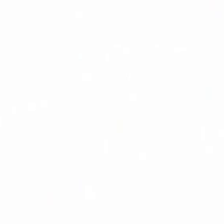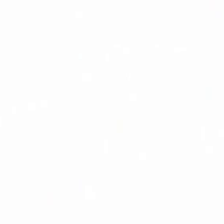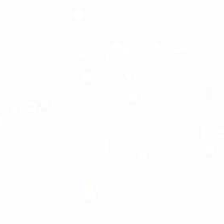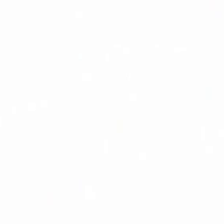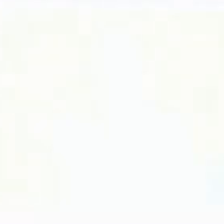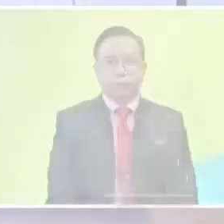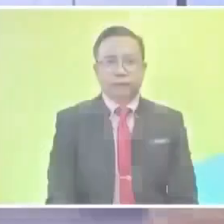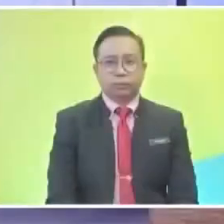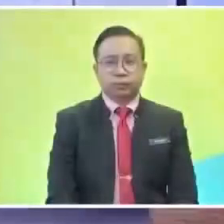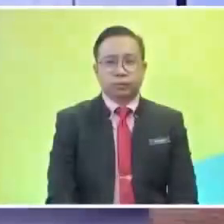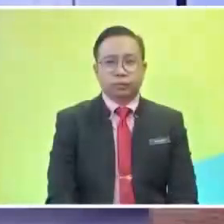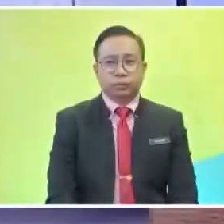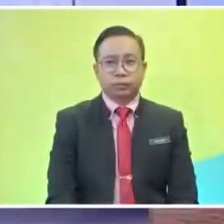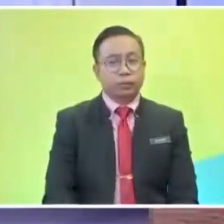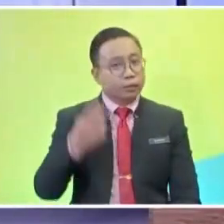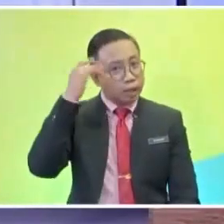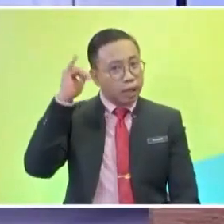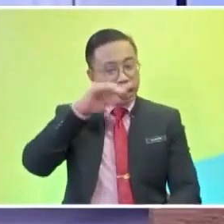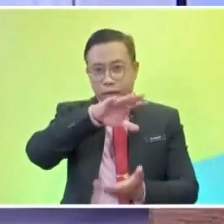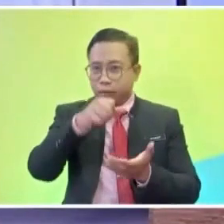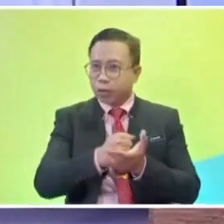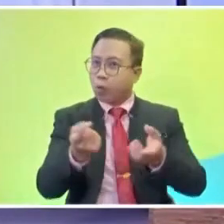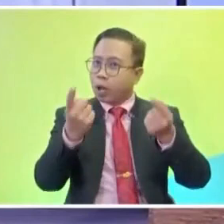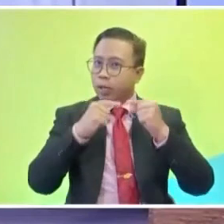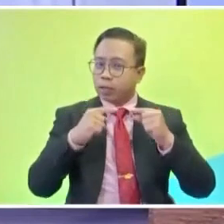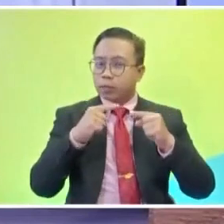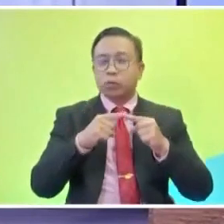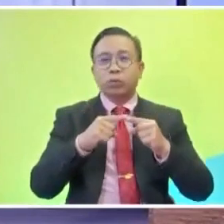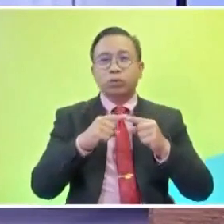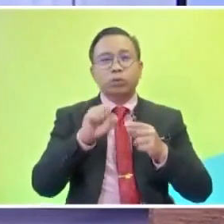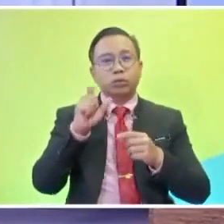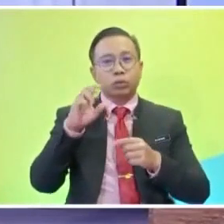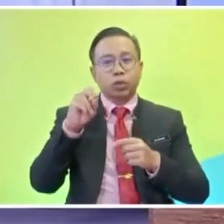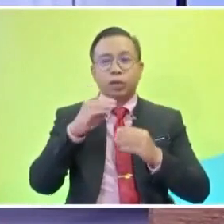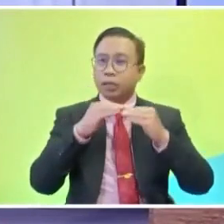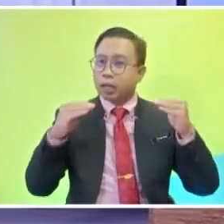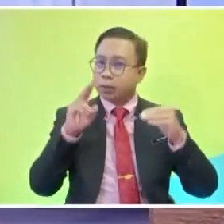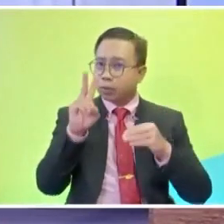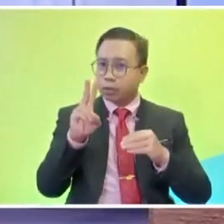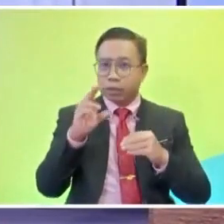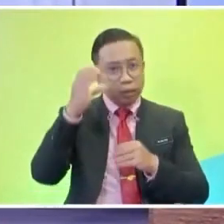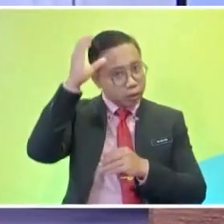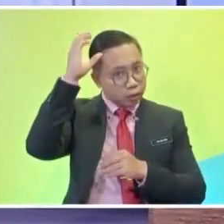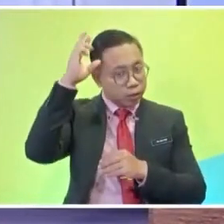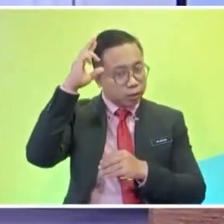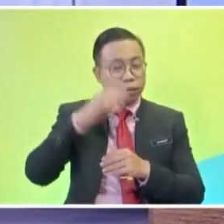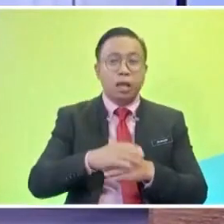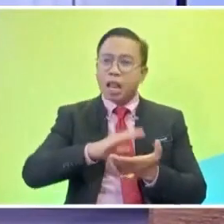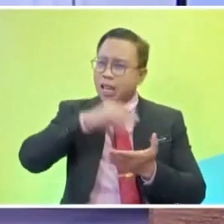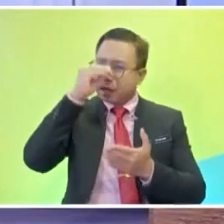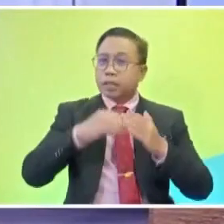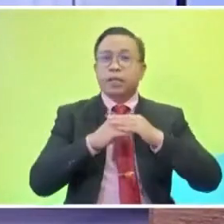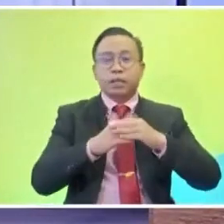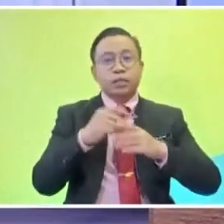KPM. Hi everyone, welcome to Slot Tahap Duo with me, Chris MJ, and today we are learning Bahasa